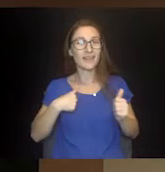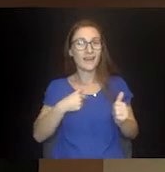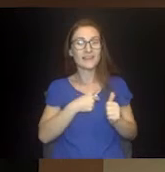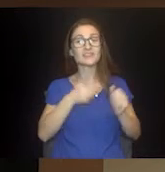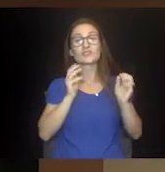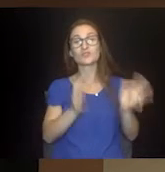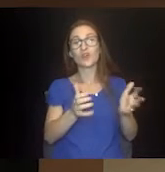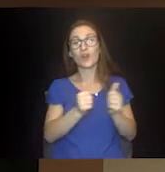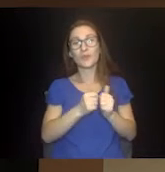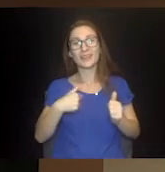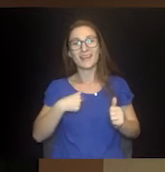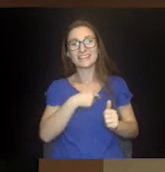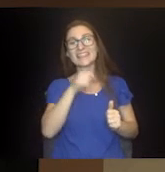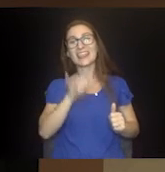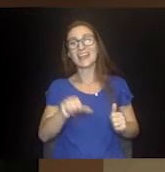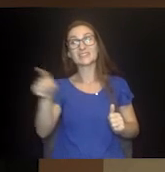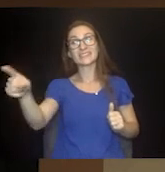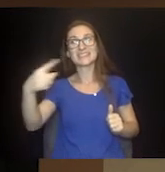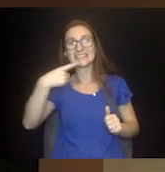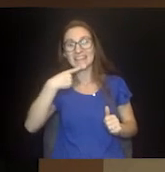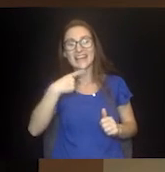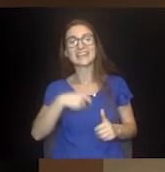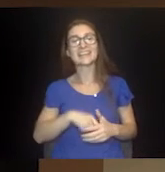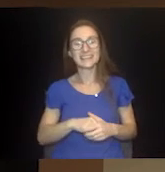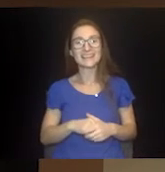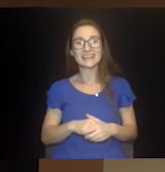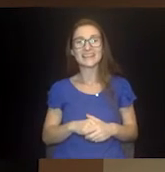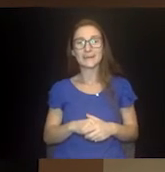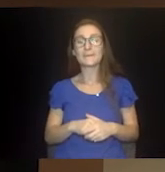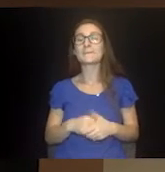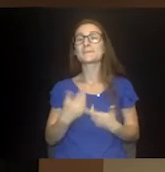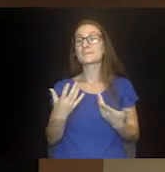Spend time with us. Talk to us. That's what he's saying.